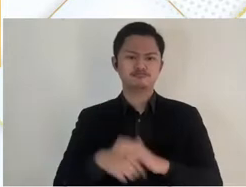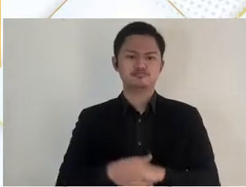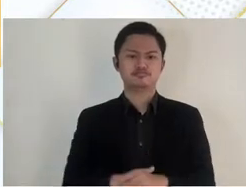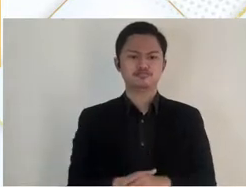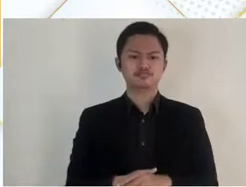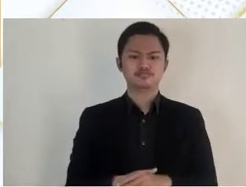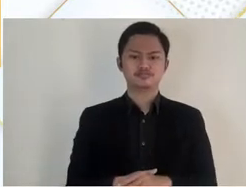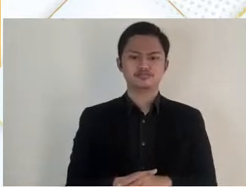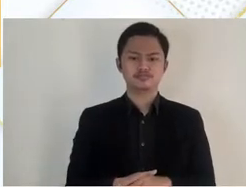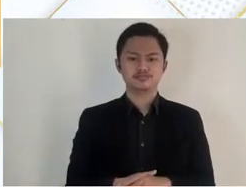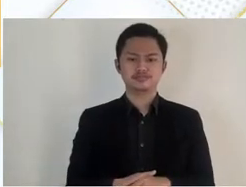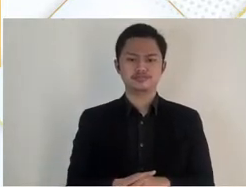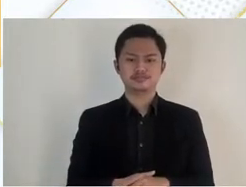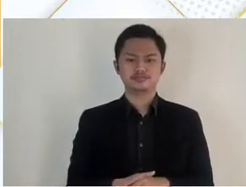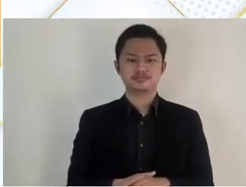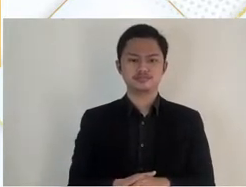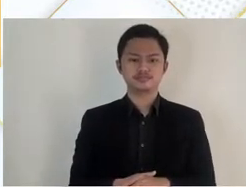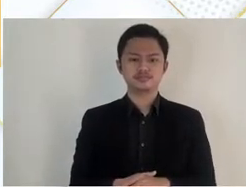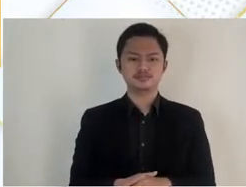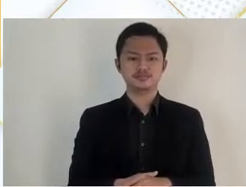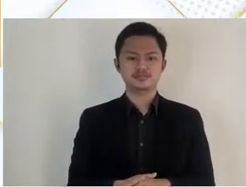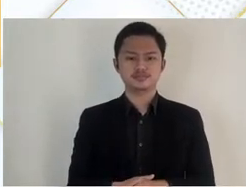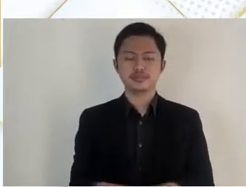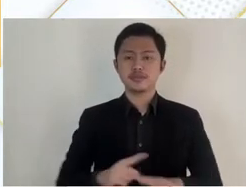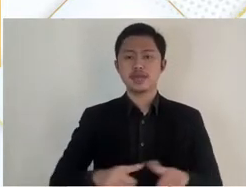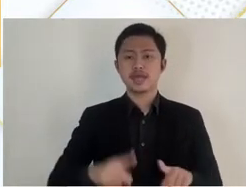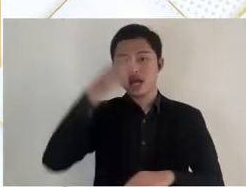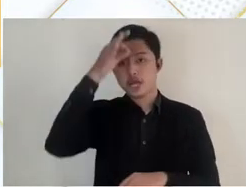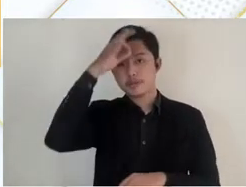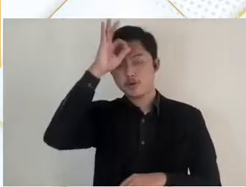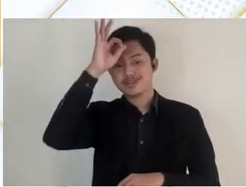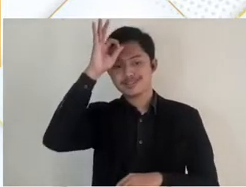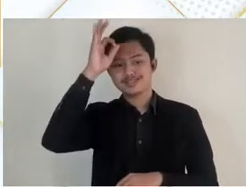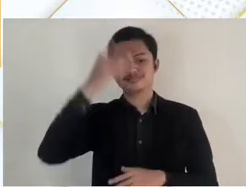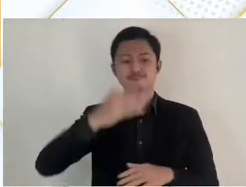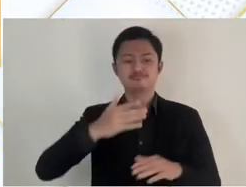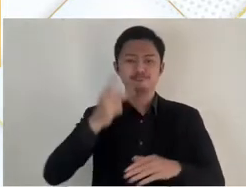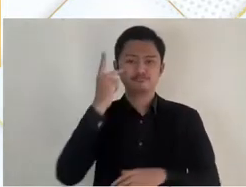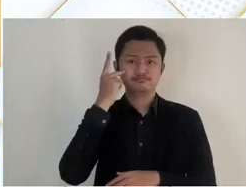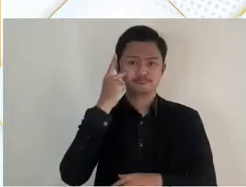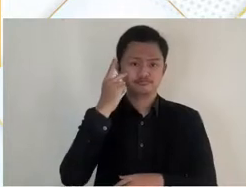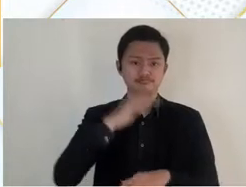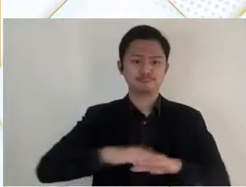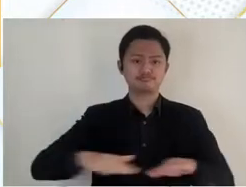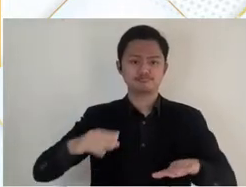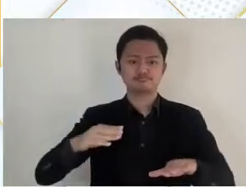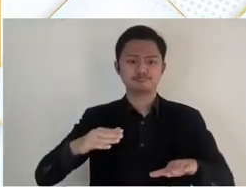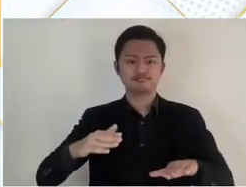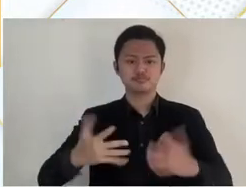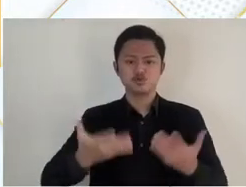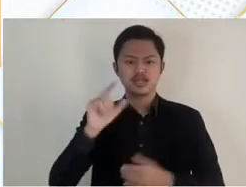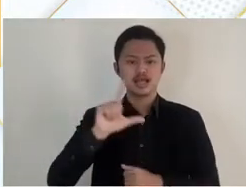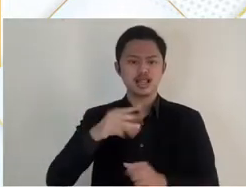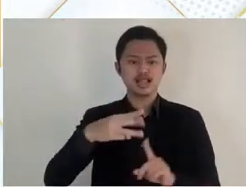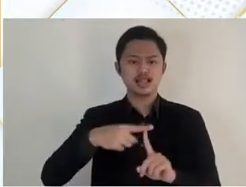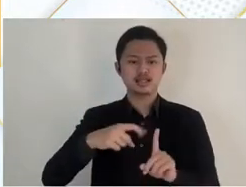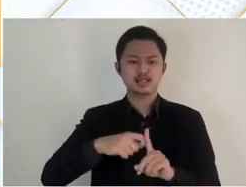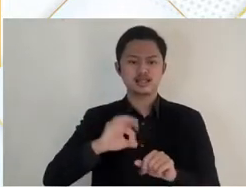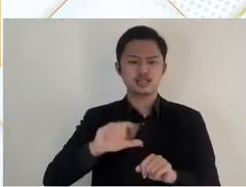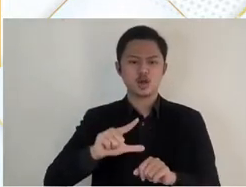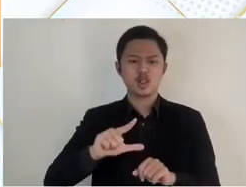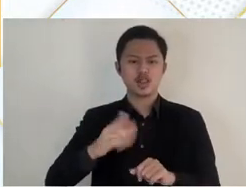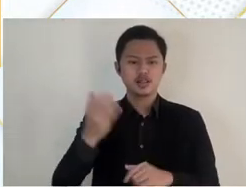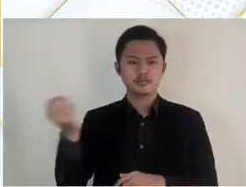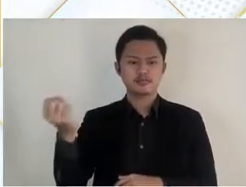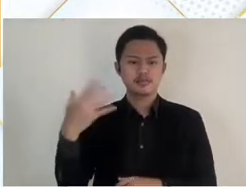personnel, but also police peacekeepers, and as Lieutenant Colonel Sadag pointed out, white hats as well. I think that